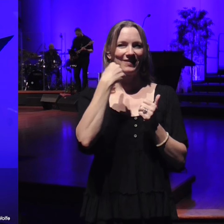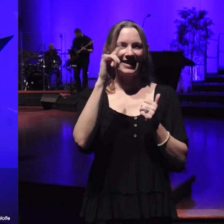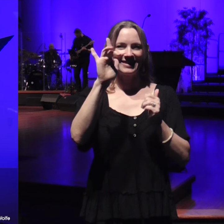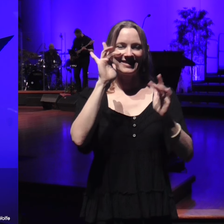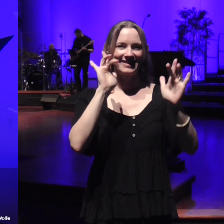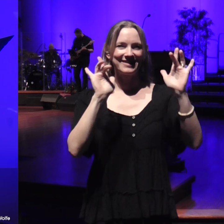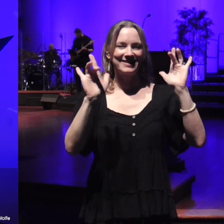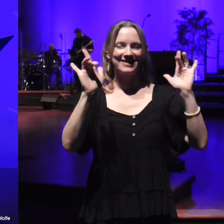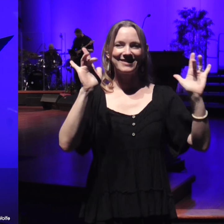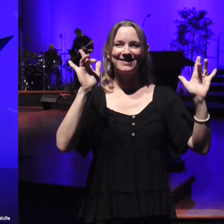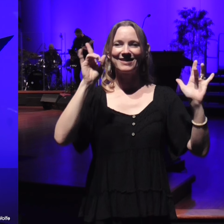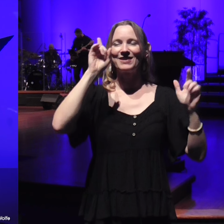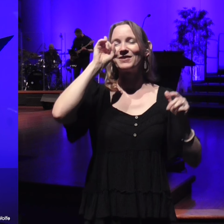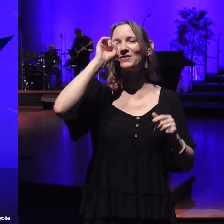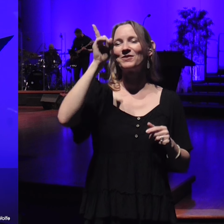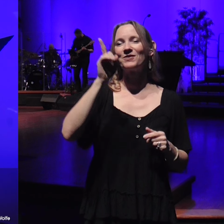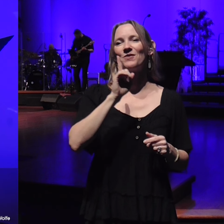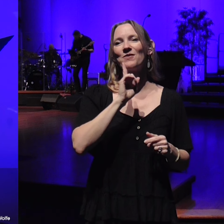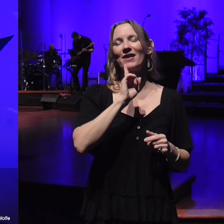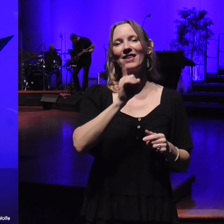each face.